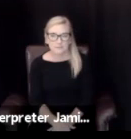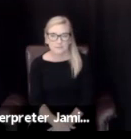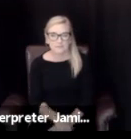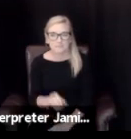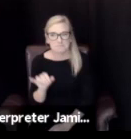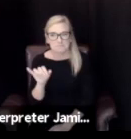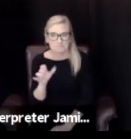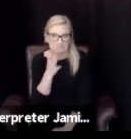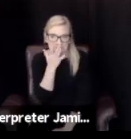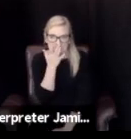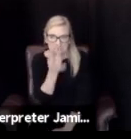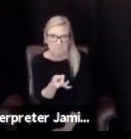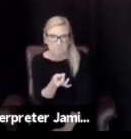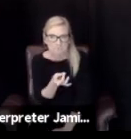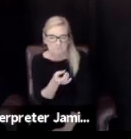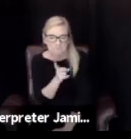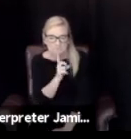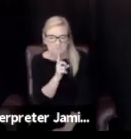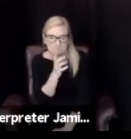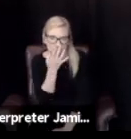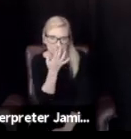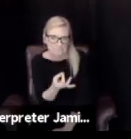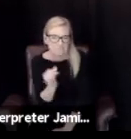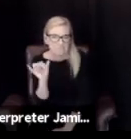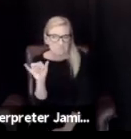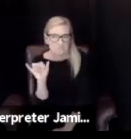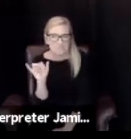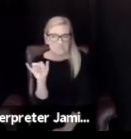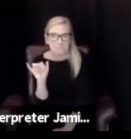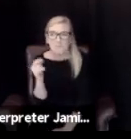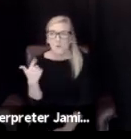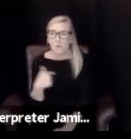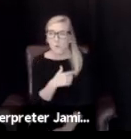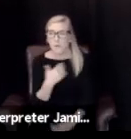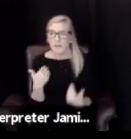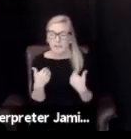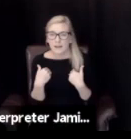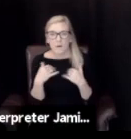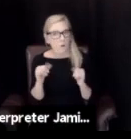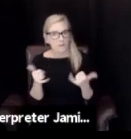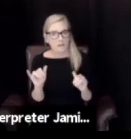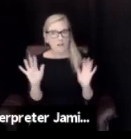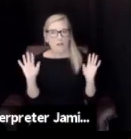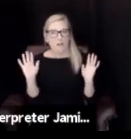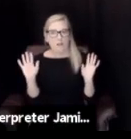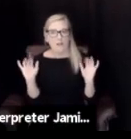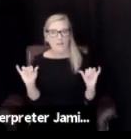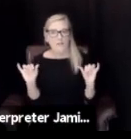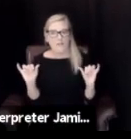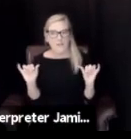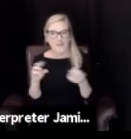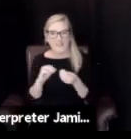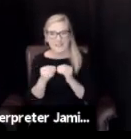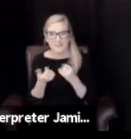Interesting. Very interesting. Okay. So we have 63. Oh, it's still moving. The numbers are